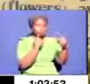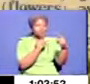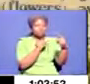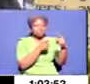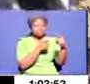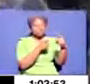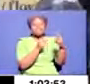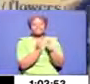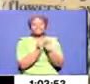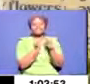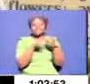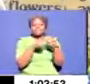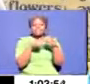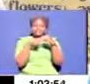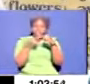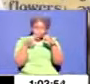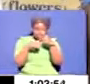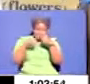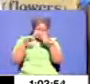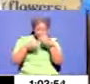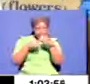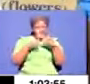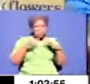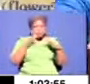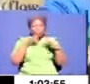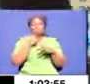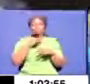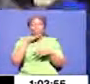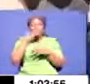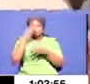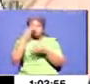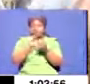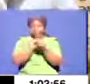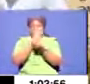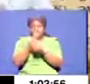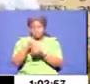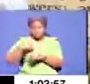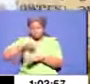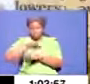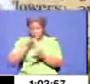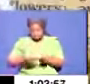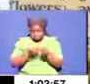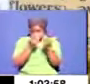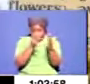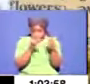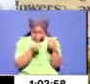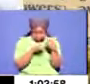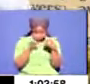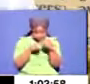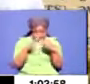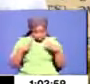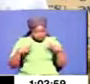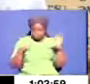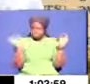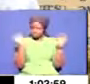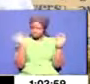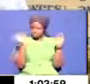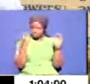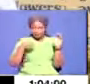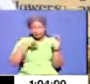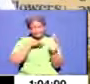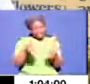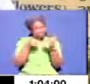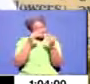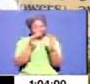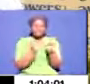watu 67, tumetoa watu 18. And it is confirmed unto my records that they are 18